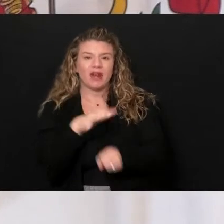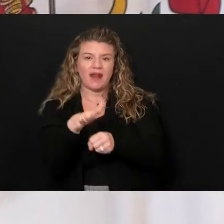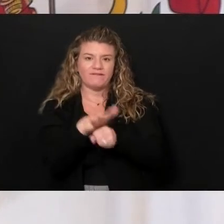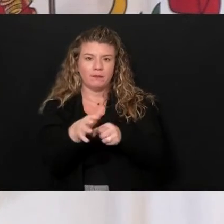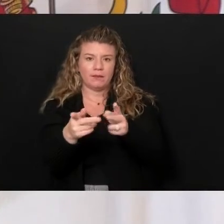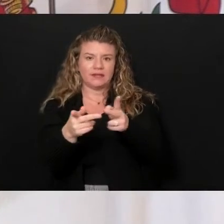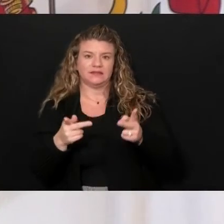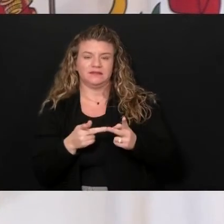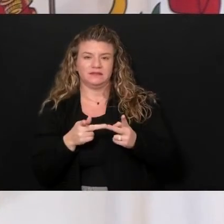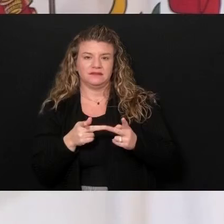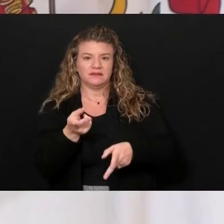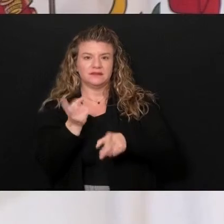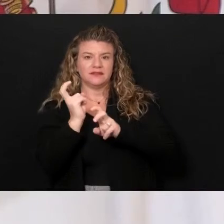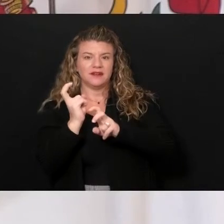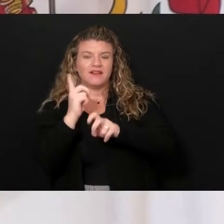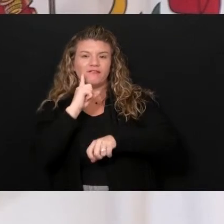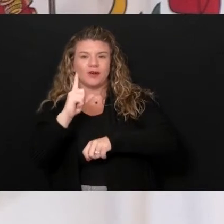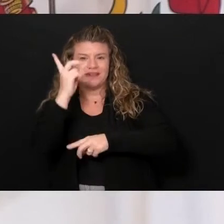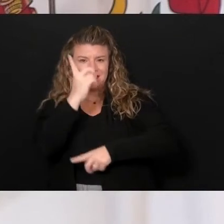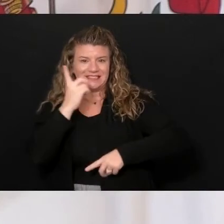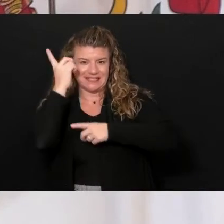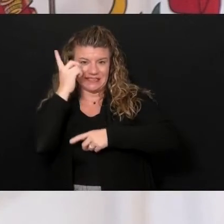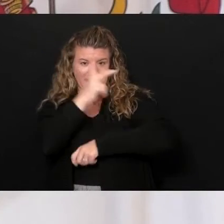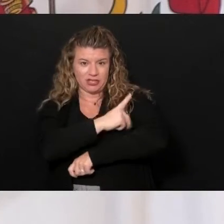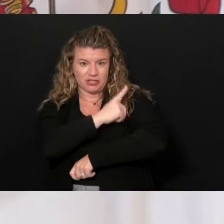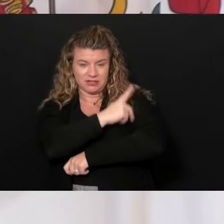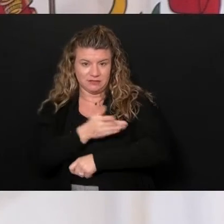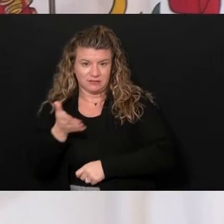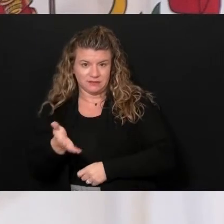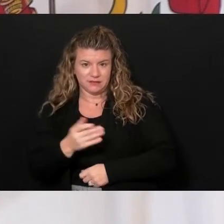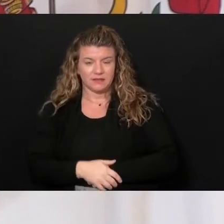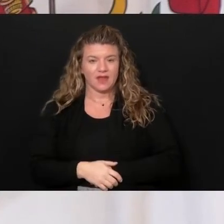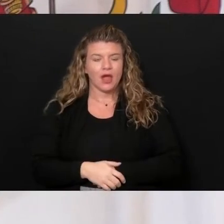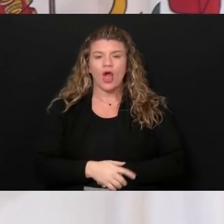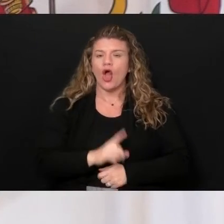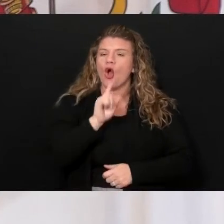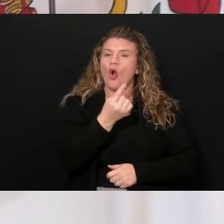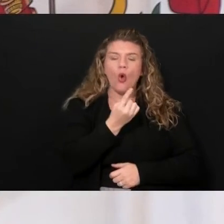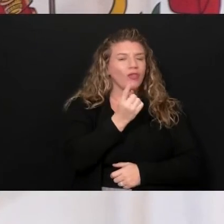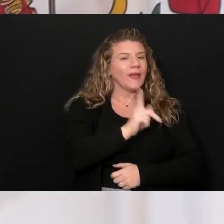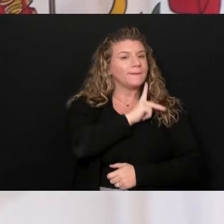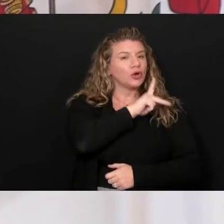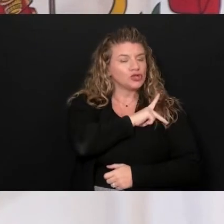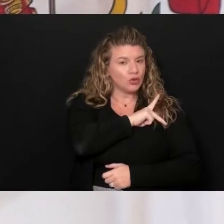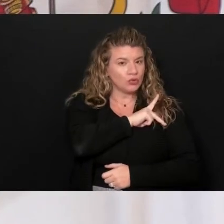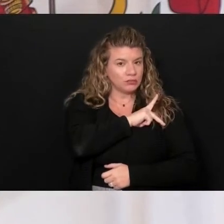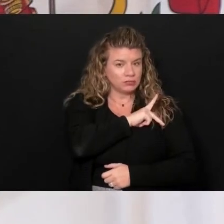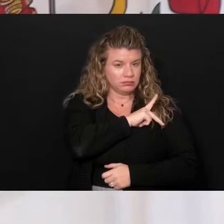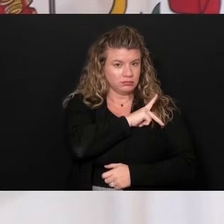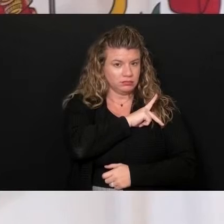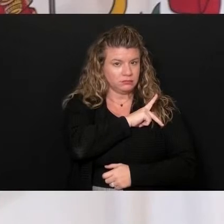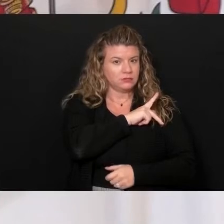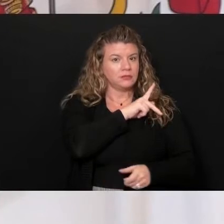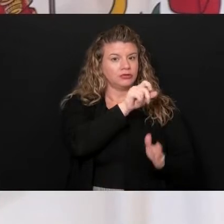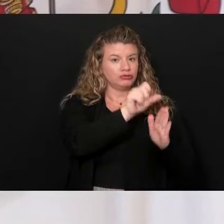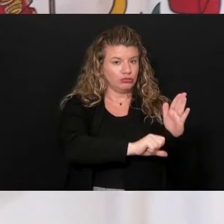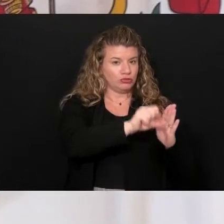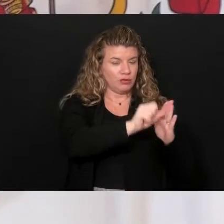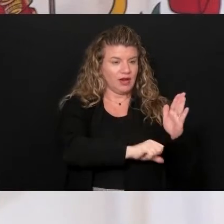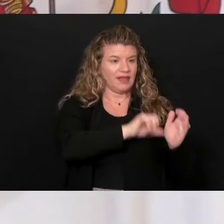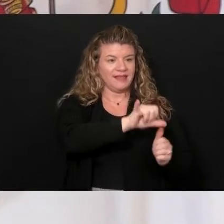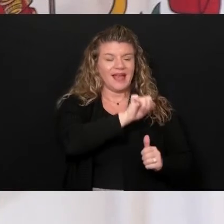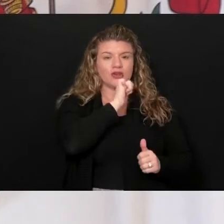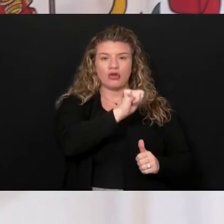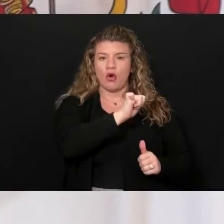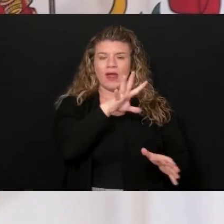space. We're only cutting back, electives that do not require overnight stays, and I'm sure we